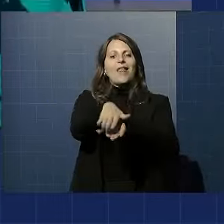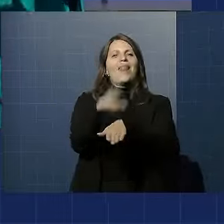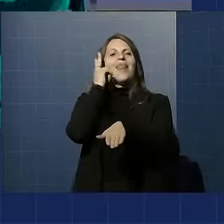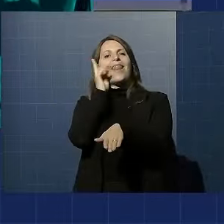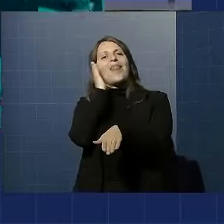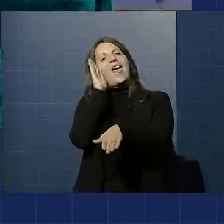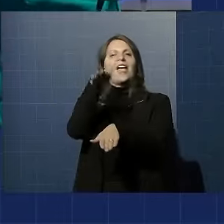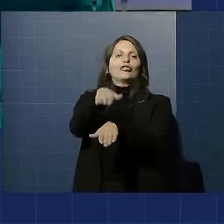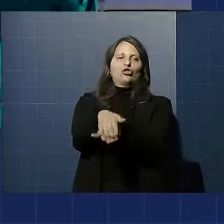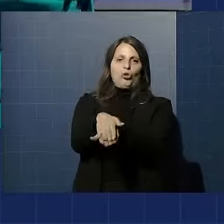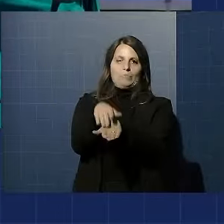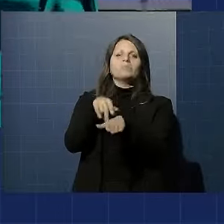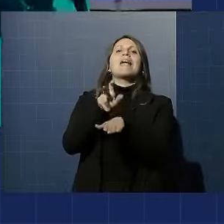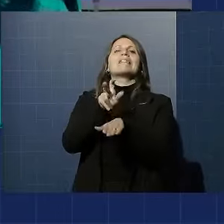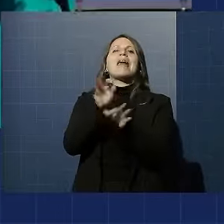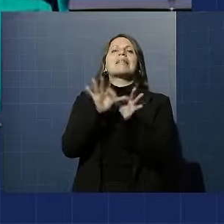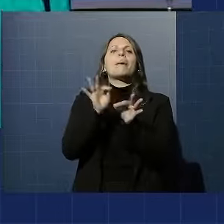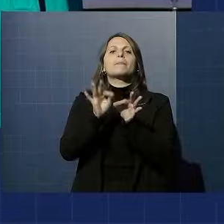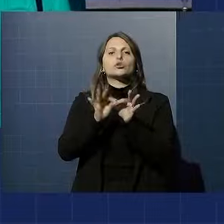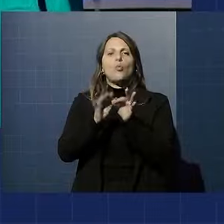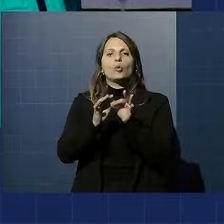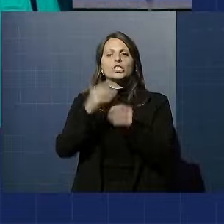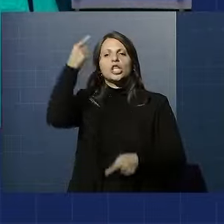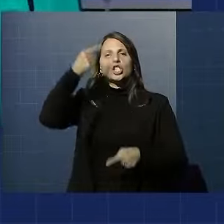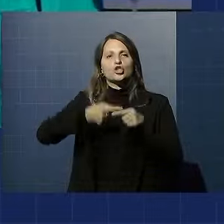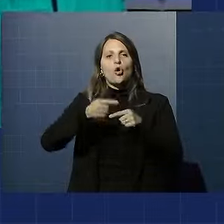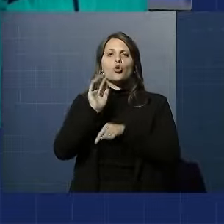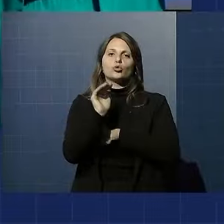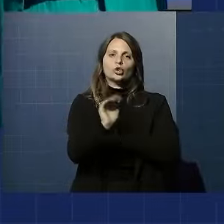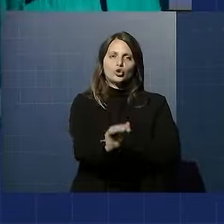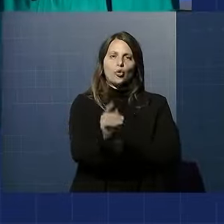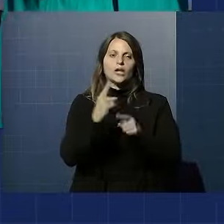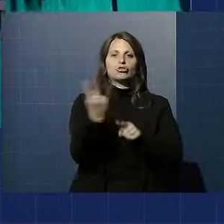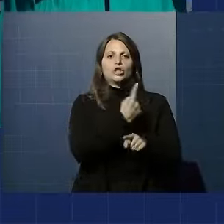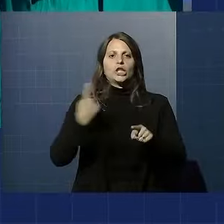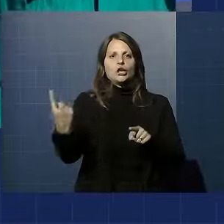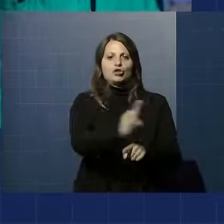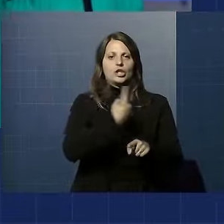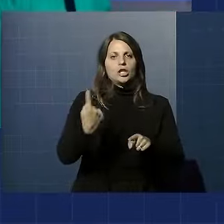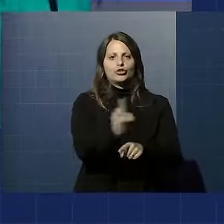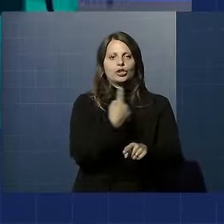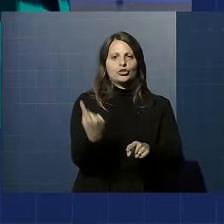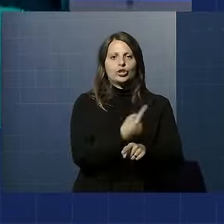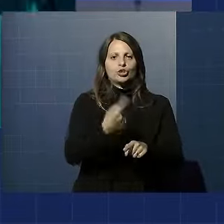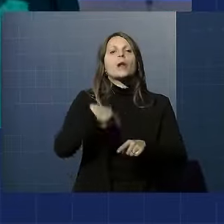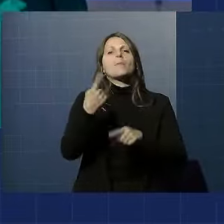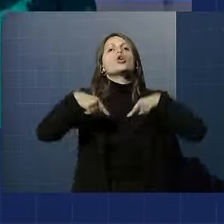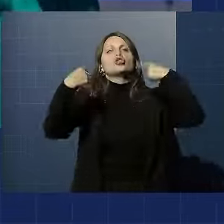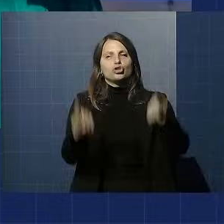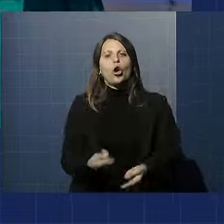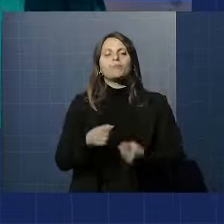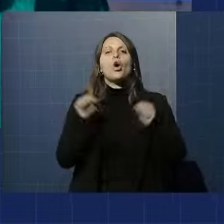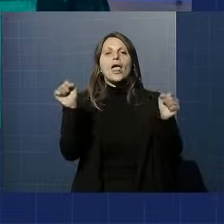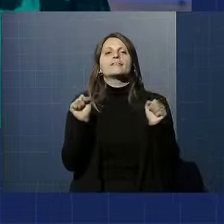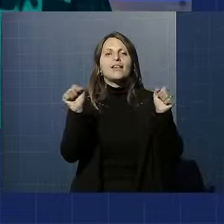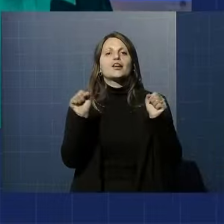we let them do exercise to see whether this can mitigate some of the unwanted changes that we see if we put people